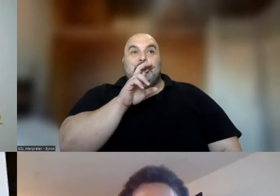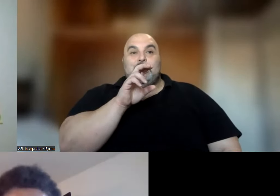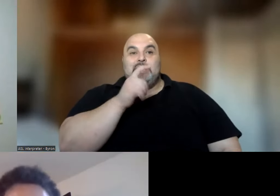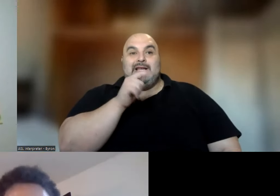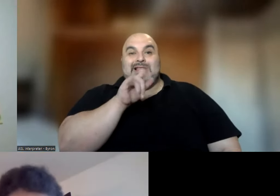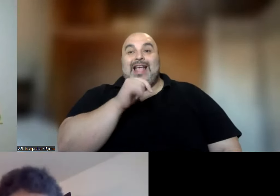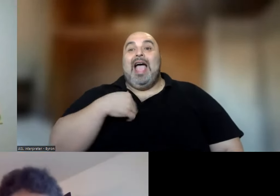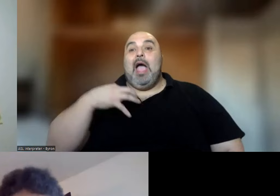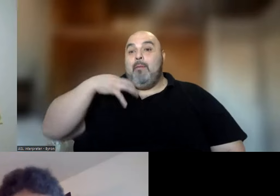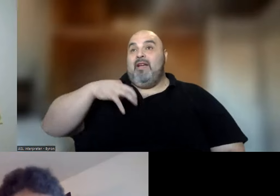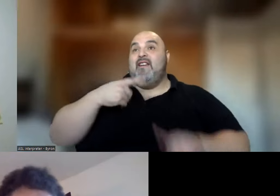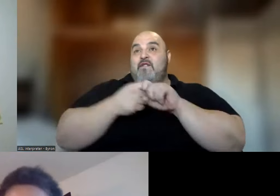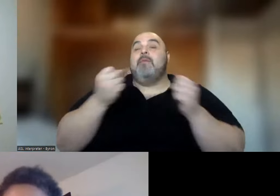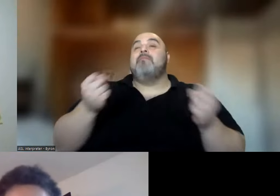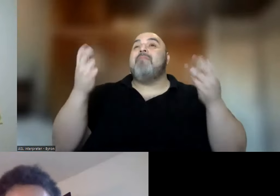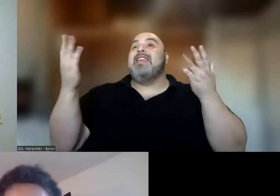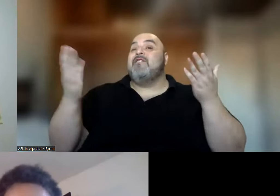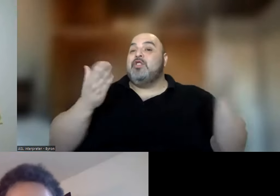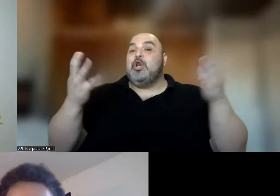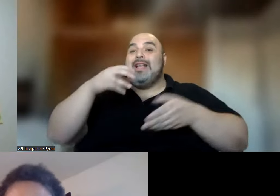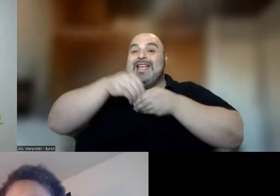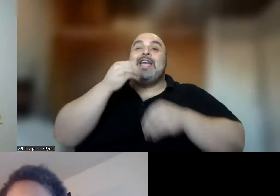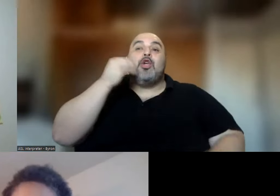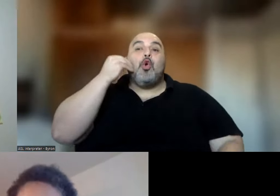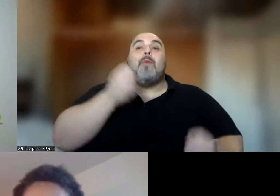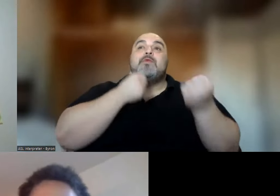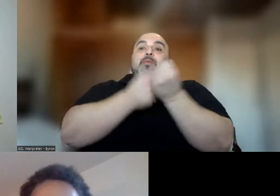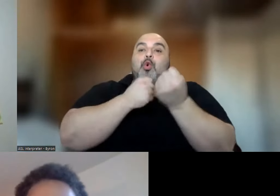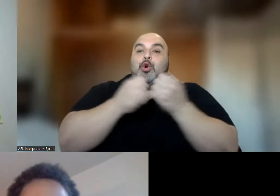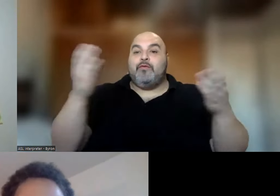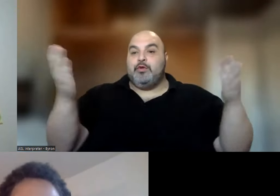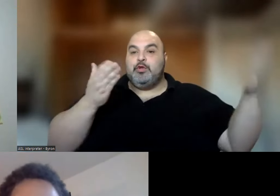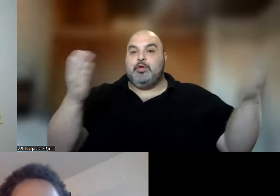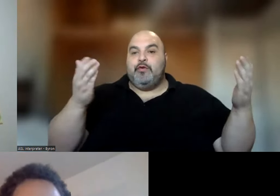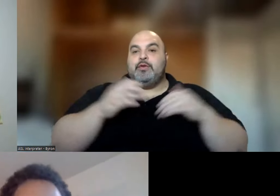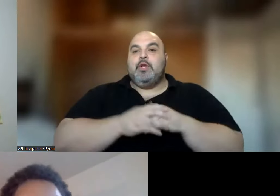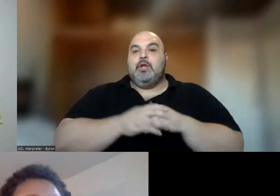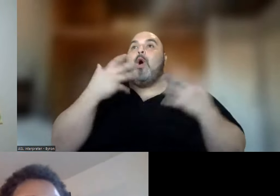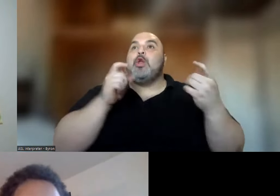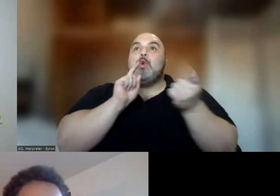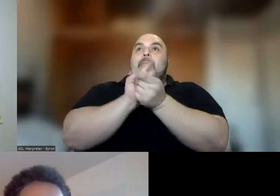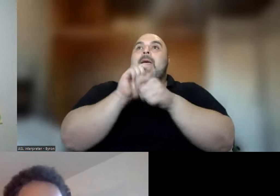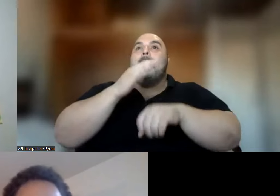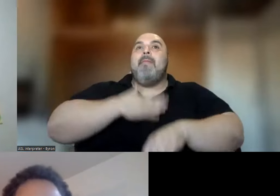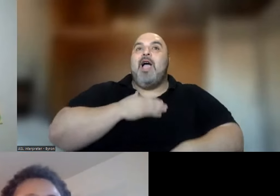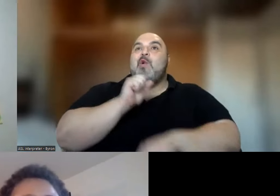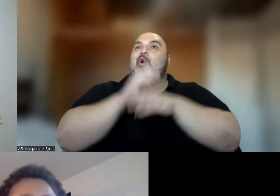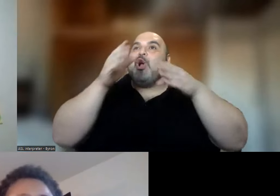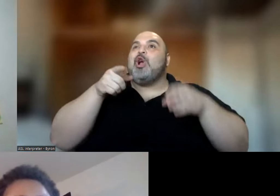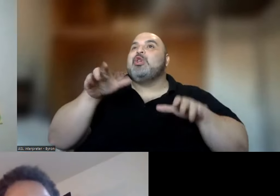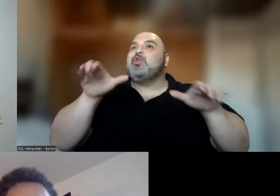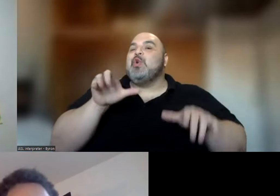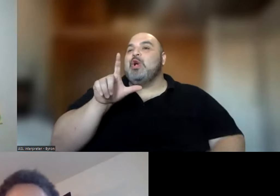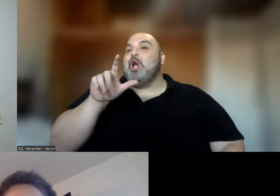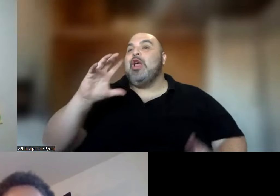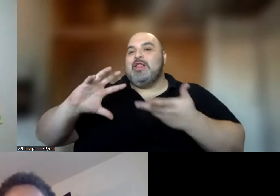benefiting from a lot of these services. In-home supportive services. I was gonna have you guys meet my worker. She's actually doing some laundry for